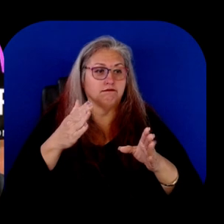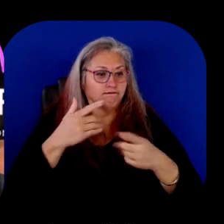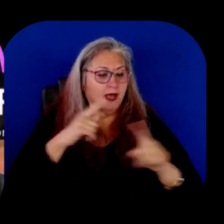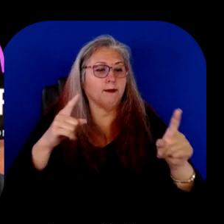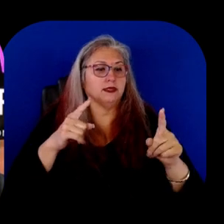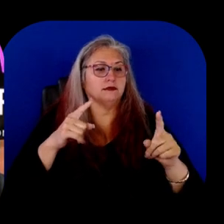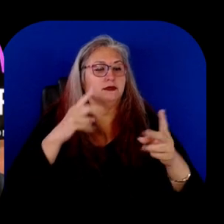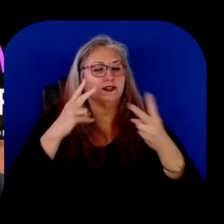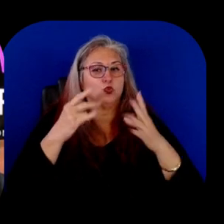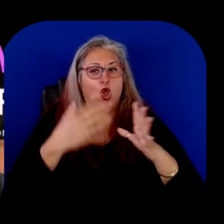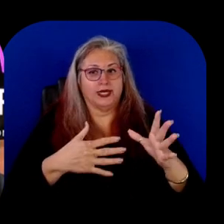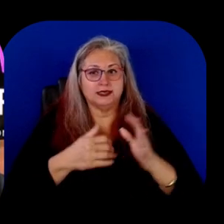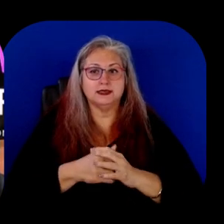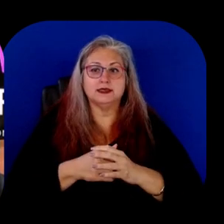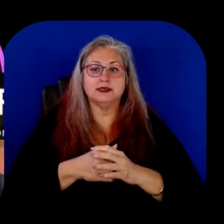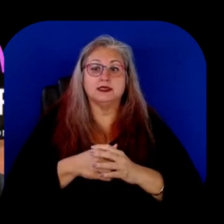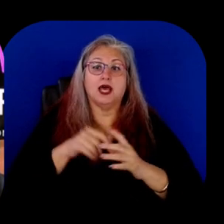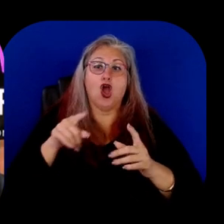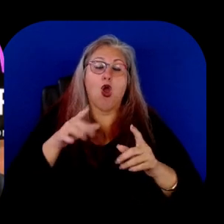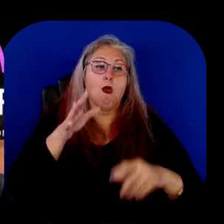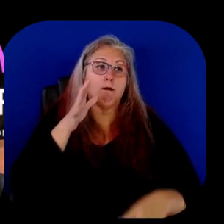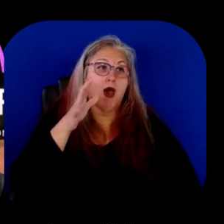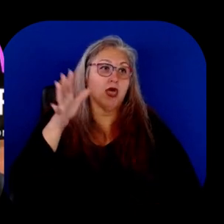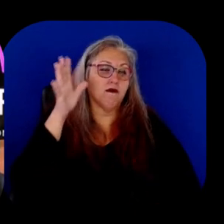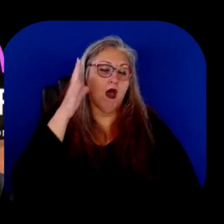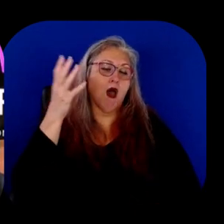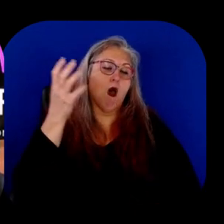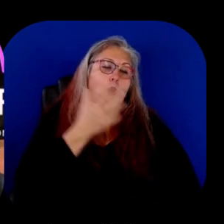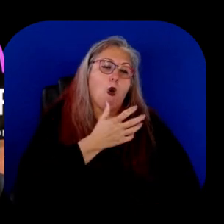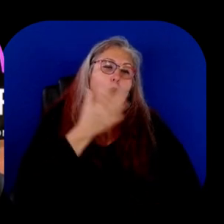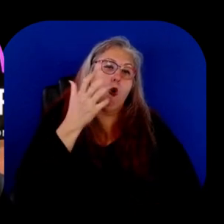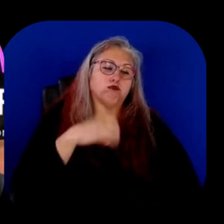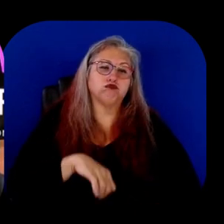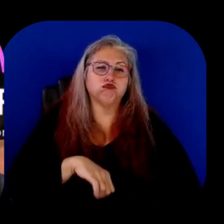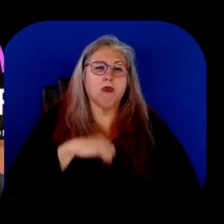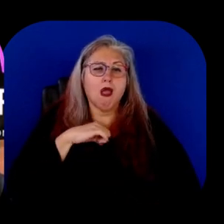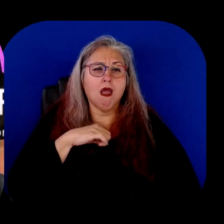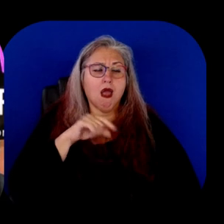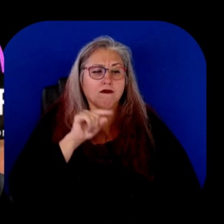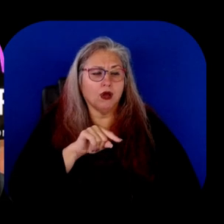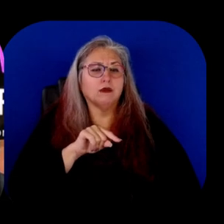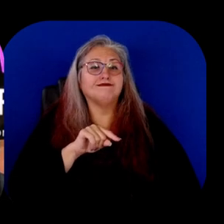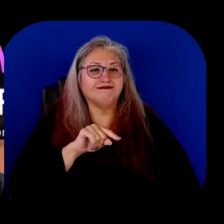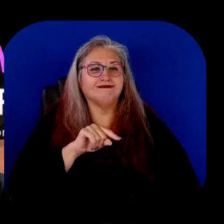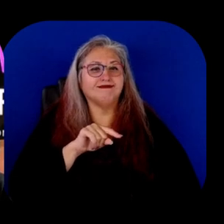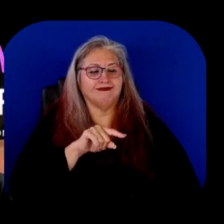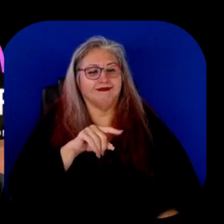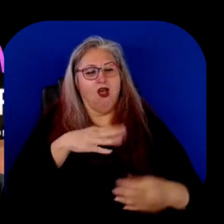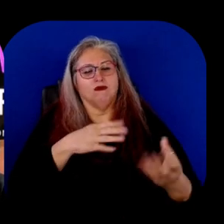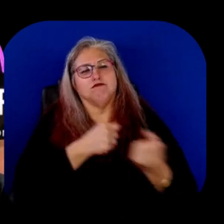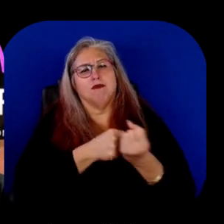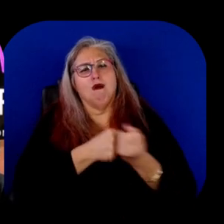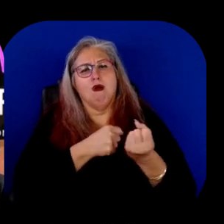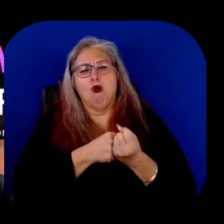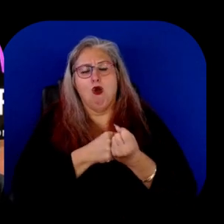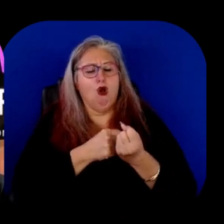artist. And this made her mother and father extremely proud of her and therefore very supportive in